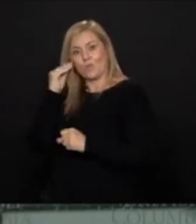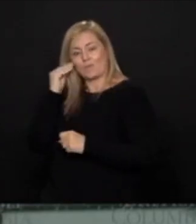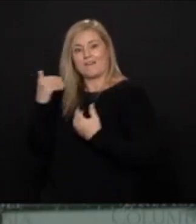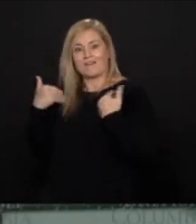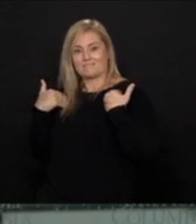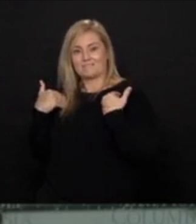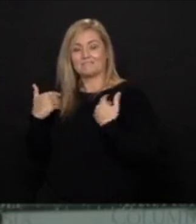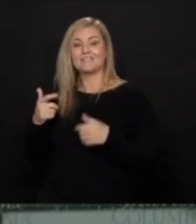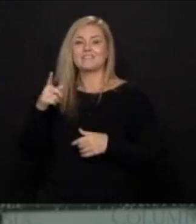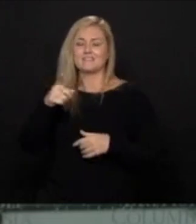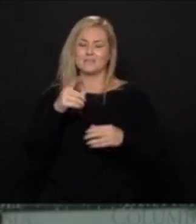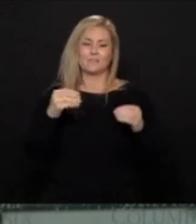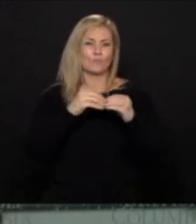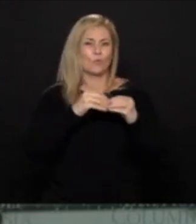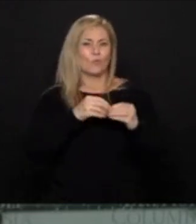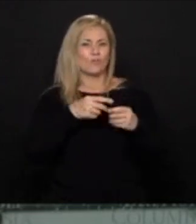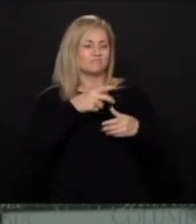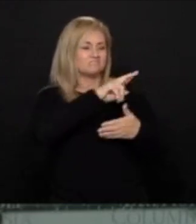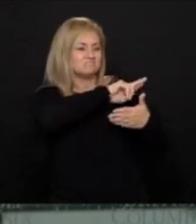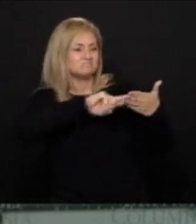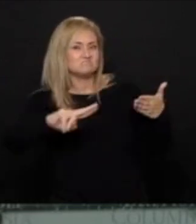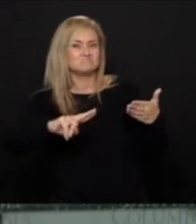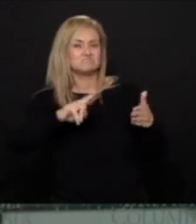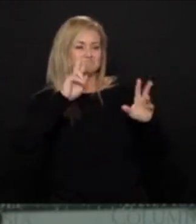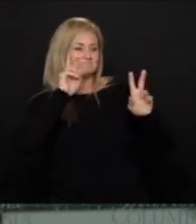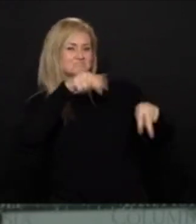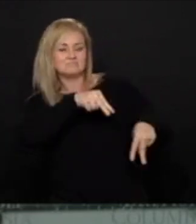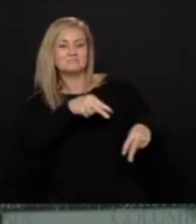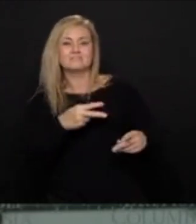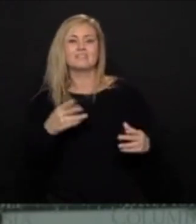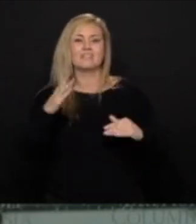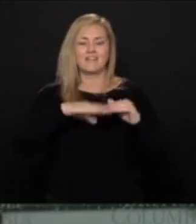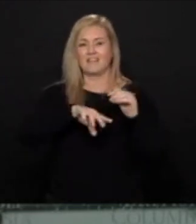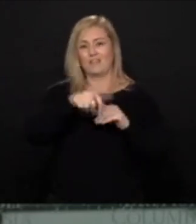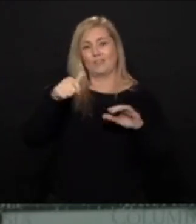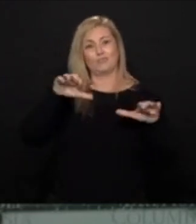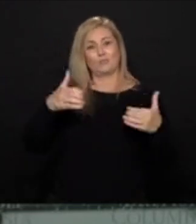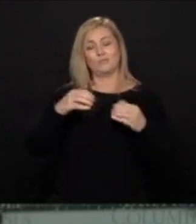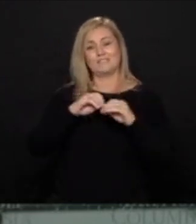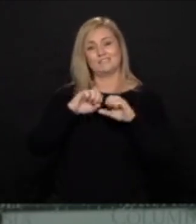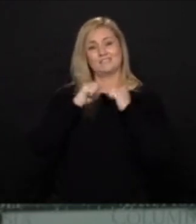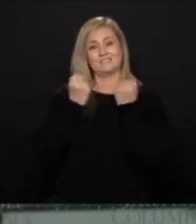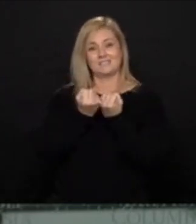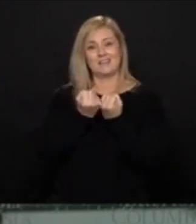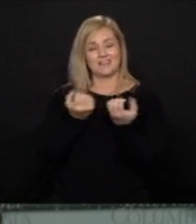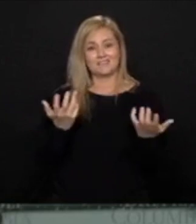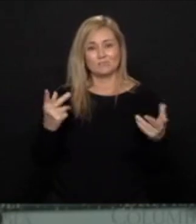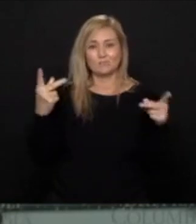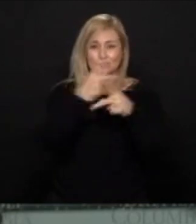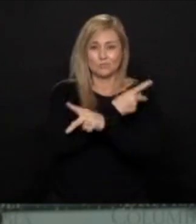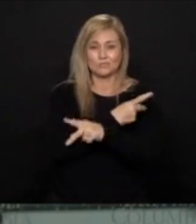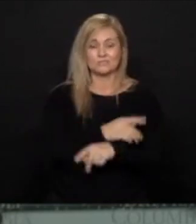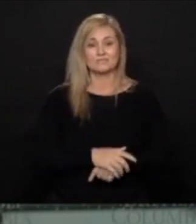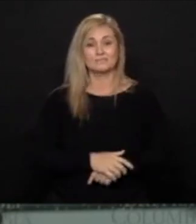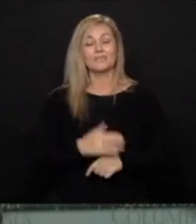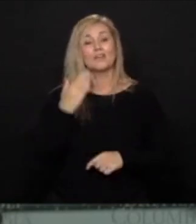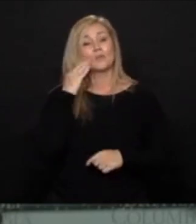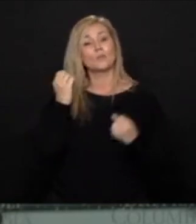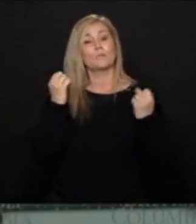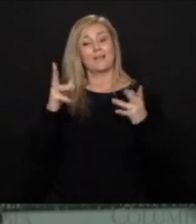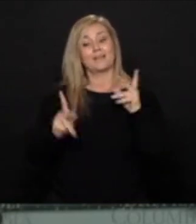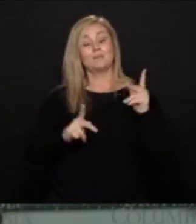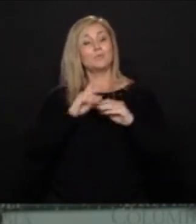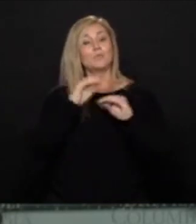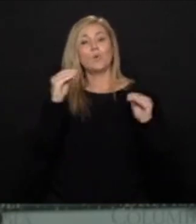more stigma and more judgment than almost any other group in our society. I know that many people who are homeless